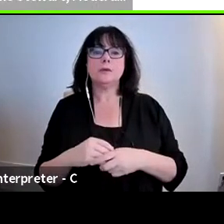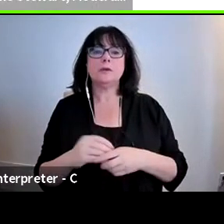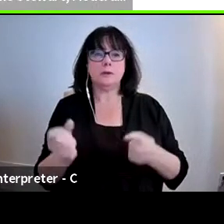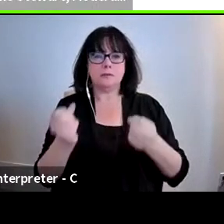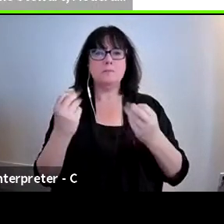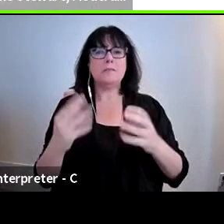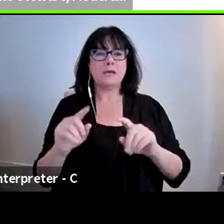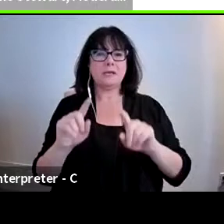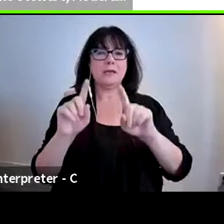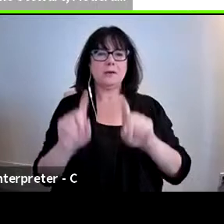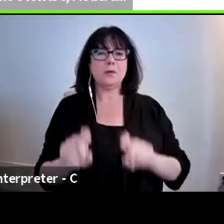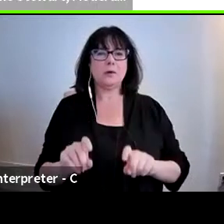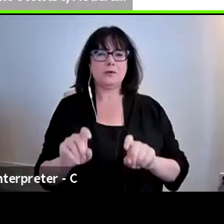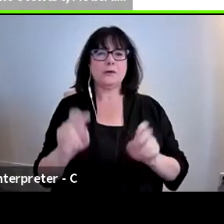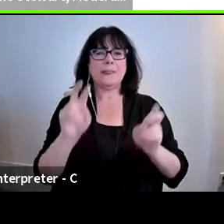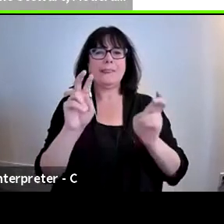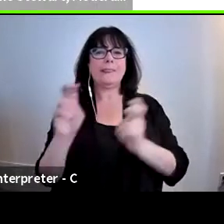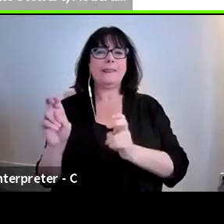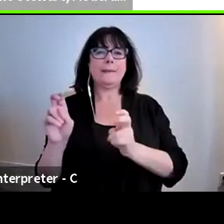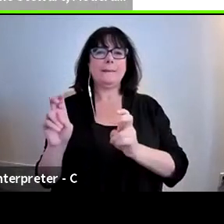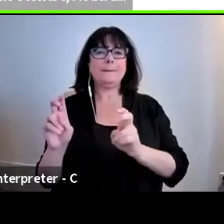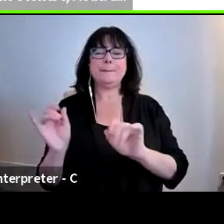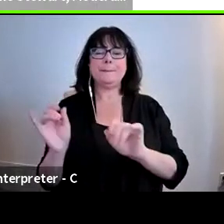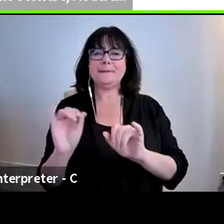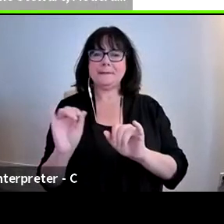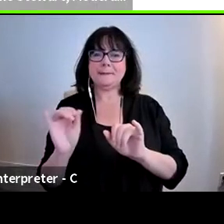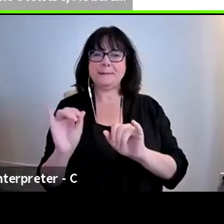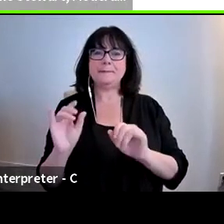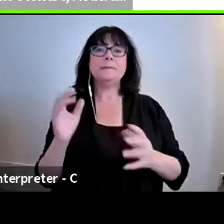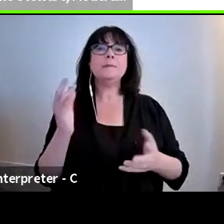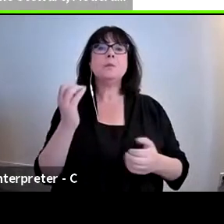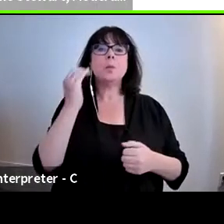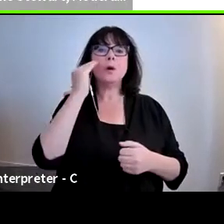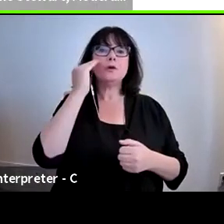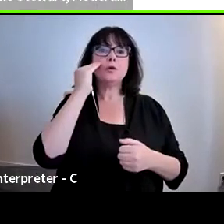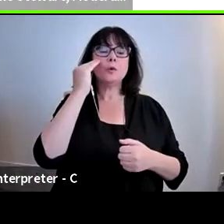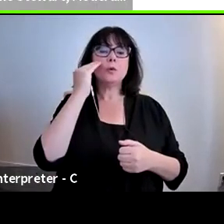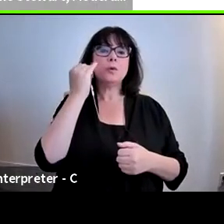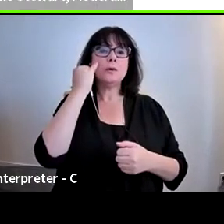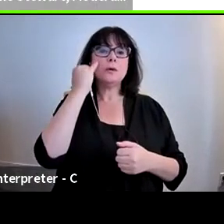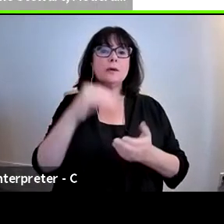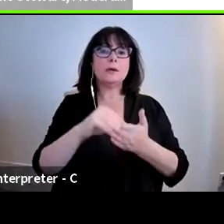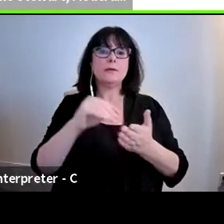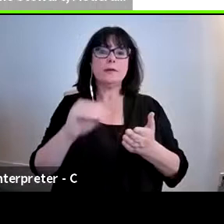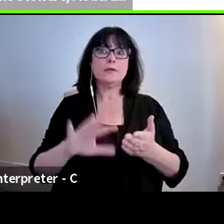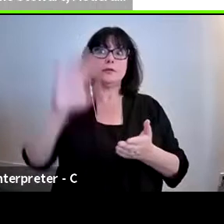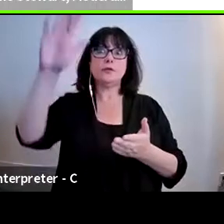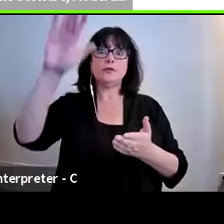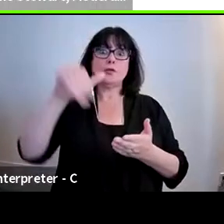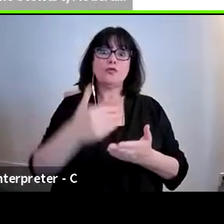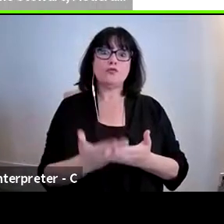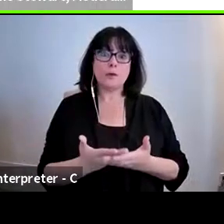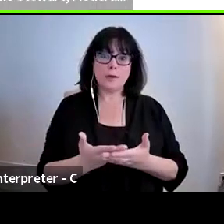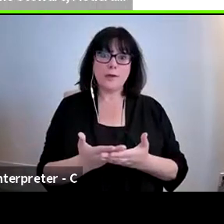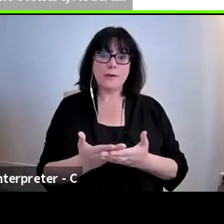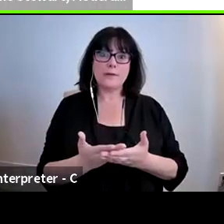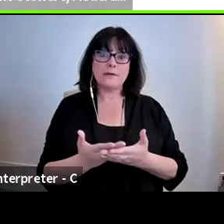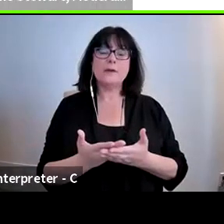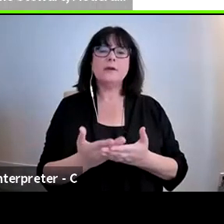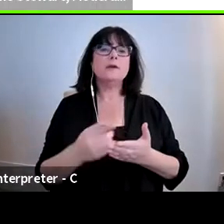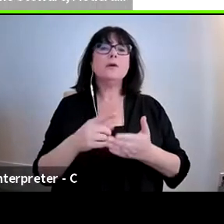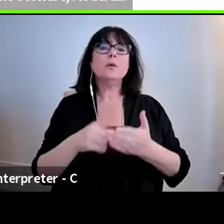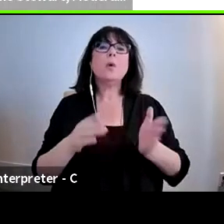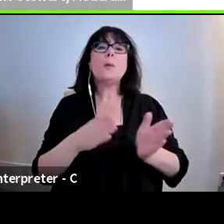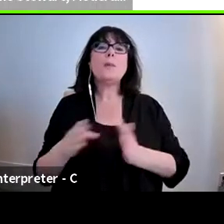of issues. And I guess that would be, what is the quarantine plan for students who are arriving on campus, who are